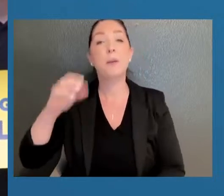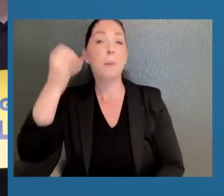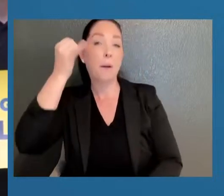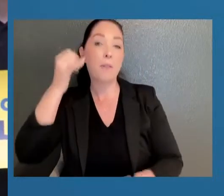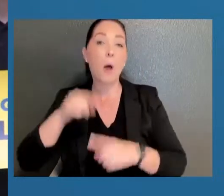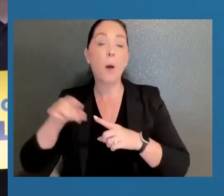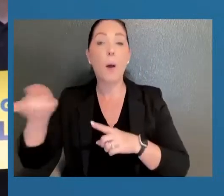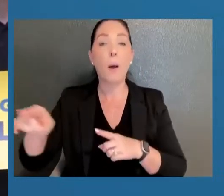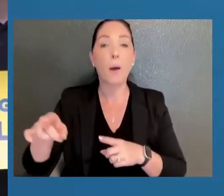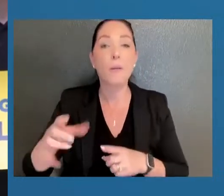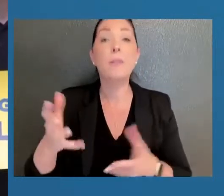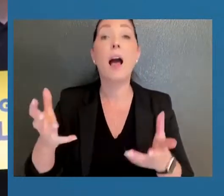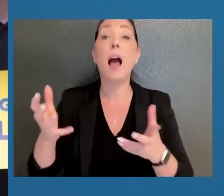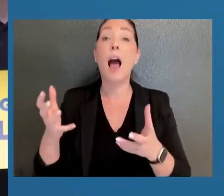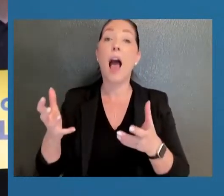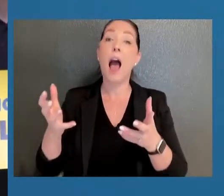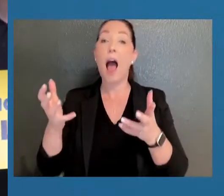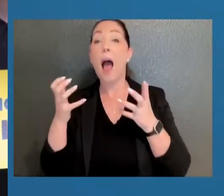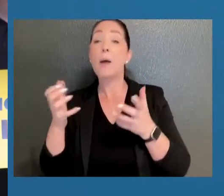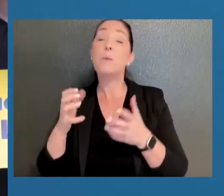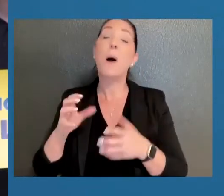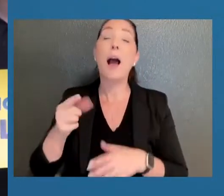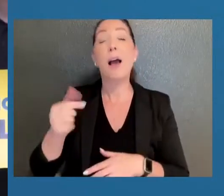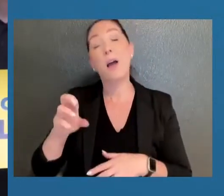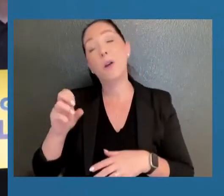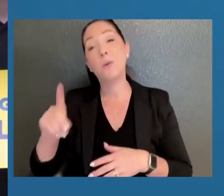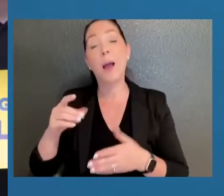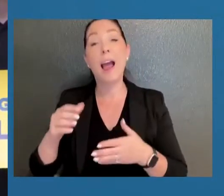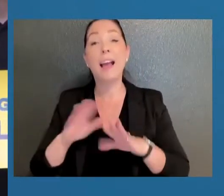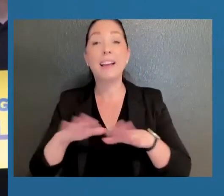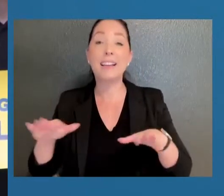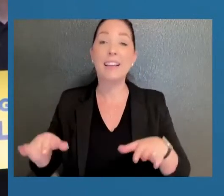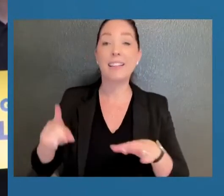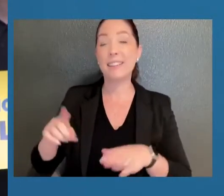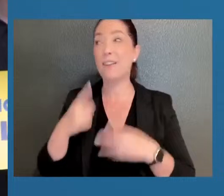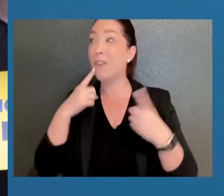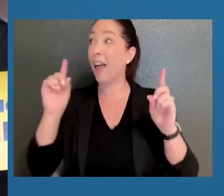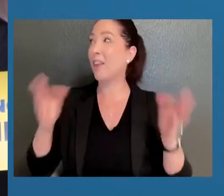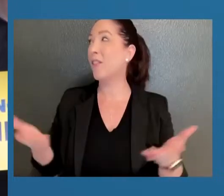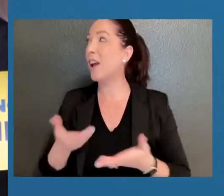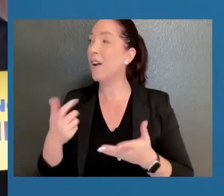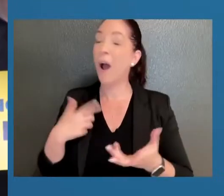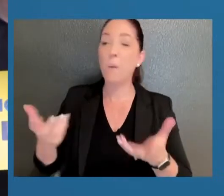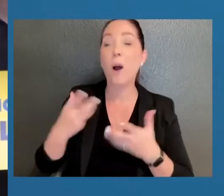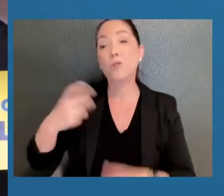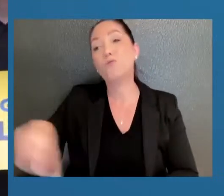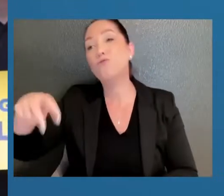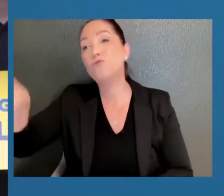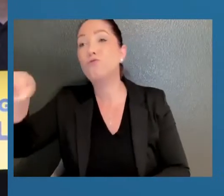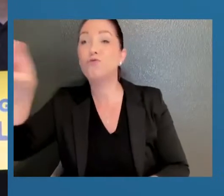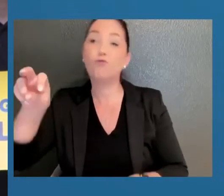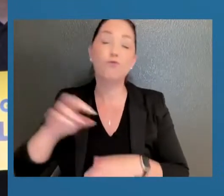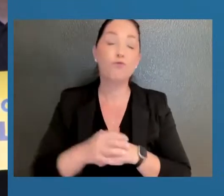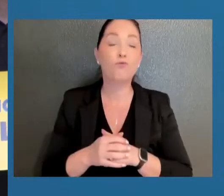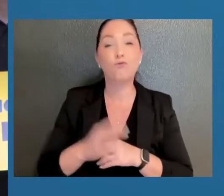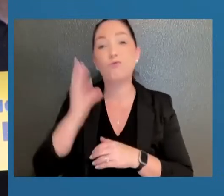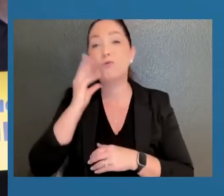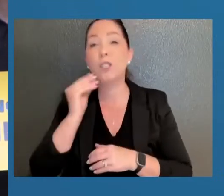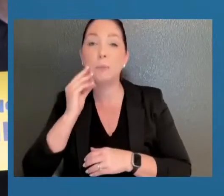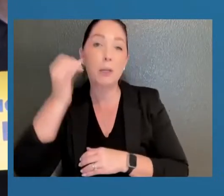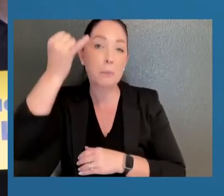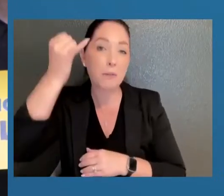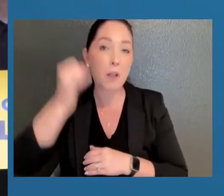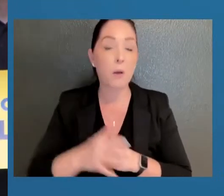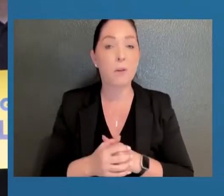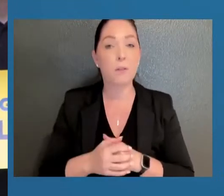grandkids someday because they'll like this so much. And finally, the grandkids are here. I said to the leadership at Explore